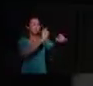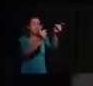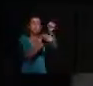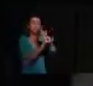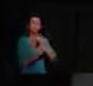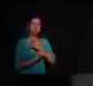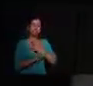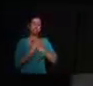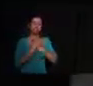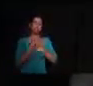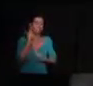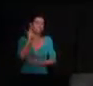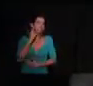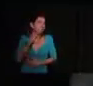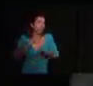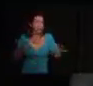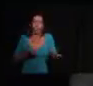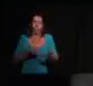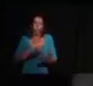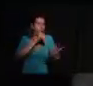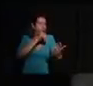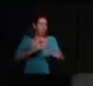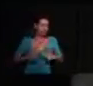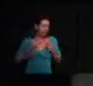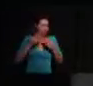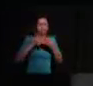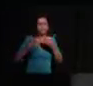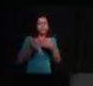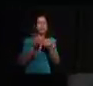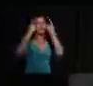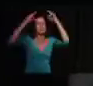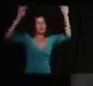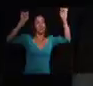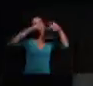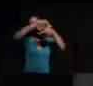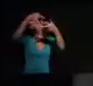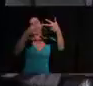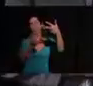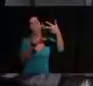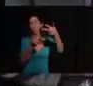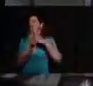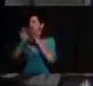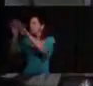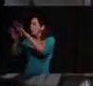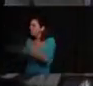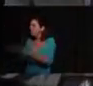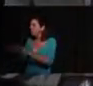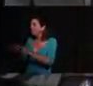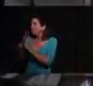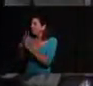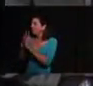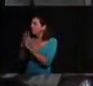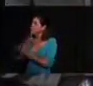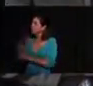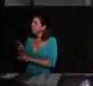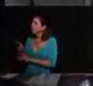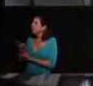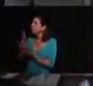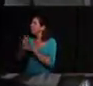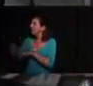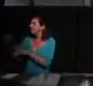inspired for learning and life and success. That's wonderful. Seems like it's been a very organic journey. Now,